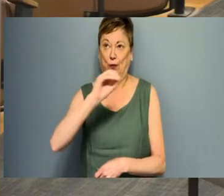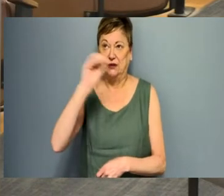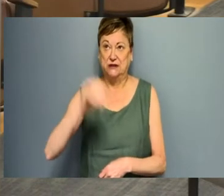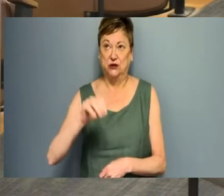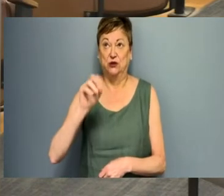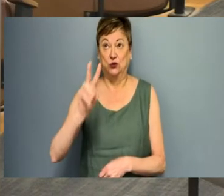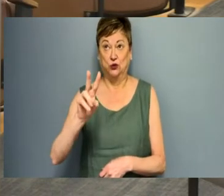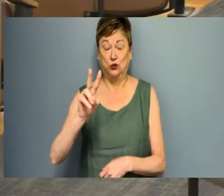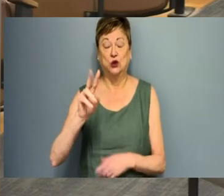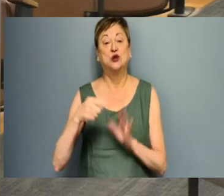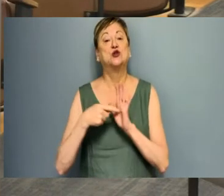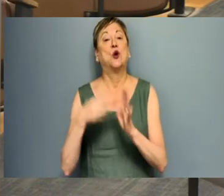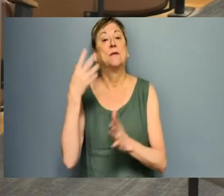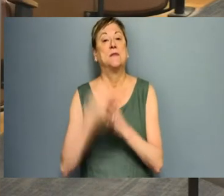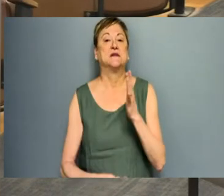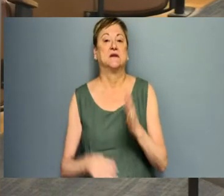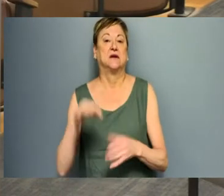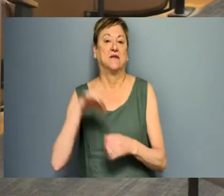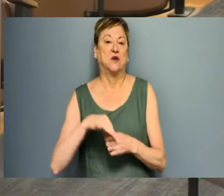24.72% showed missing votes.